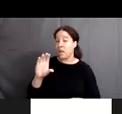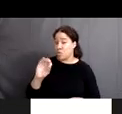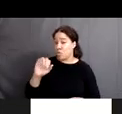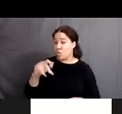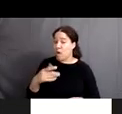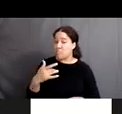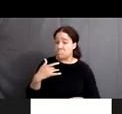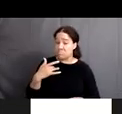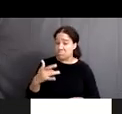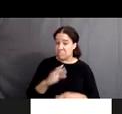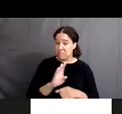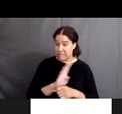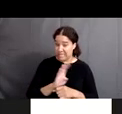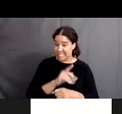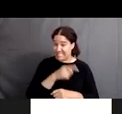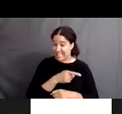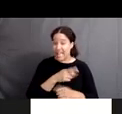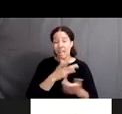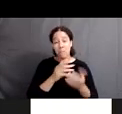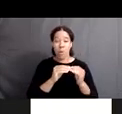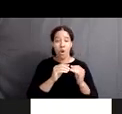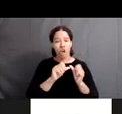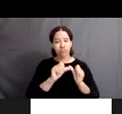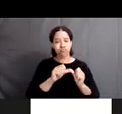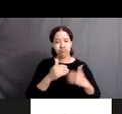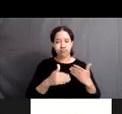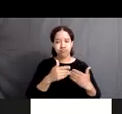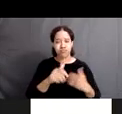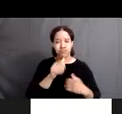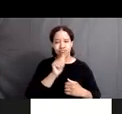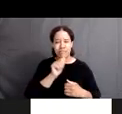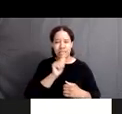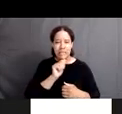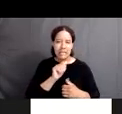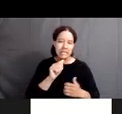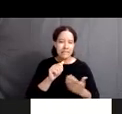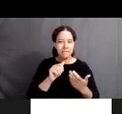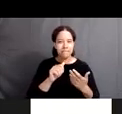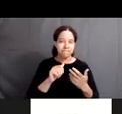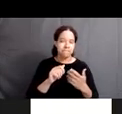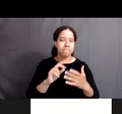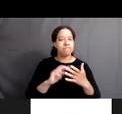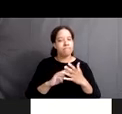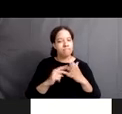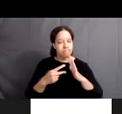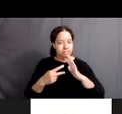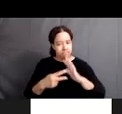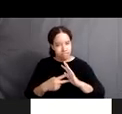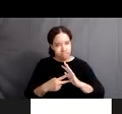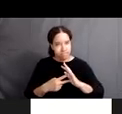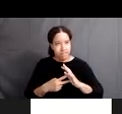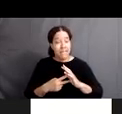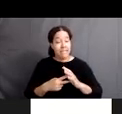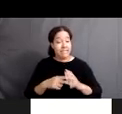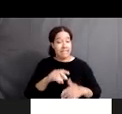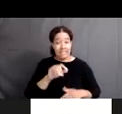resilient. And what does that really mean? It means that they can pivot as soon as that